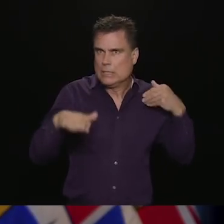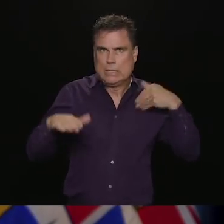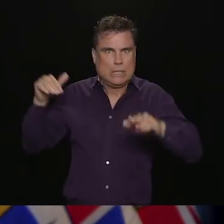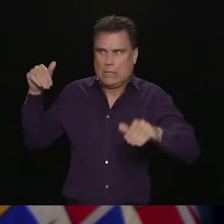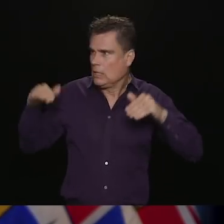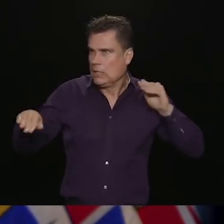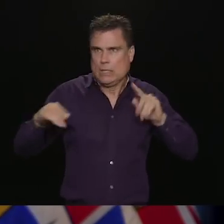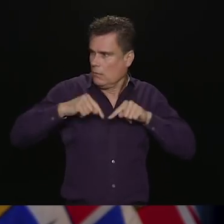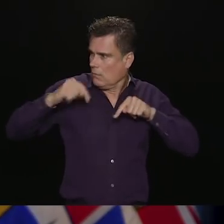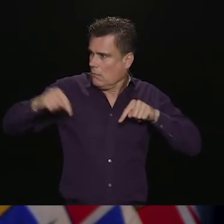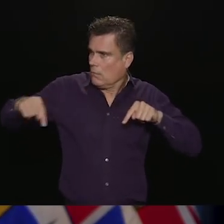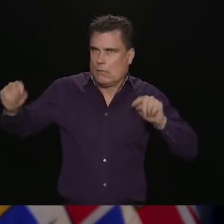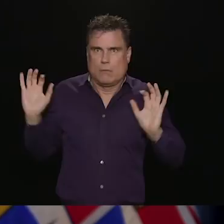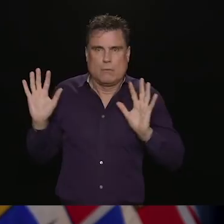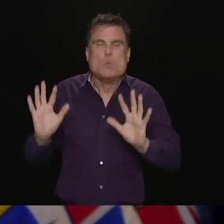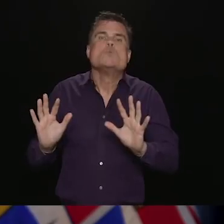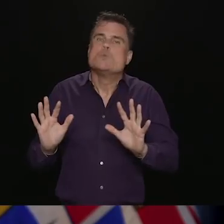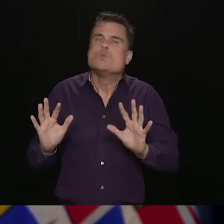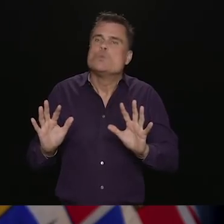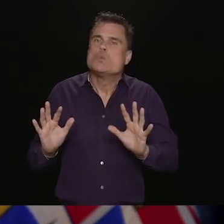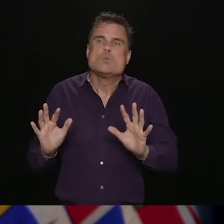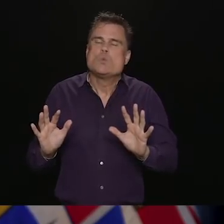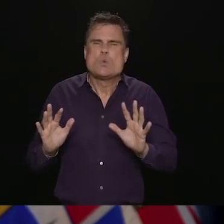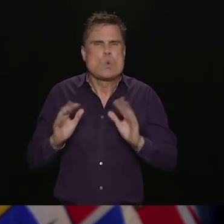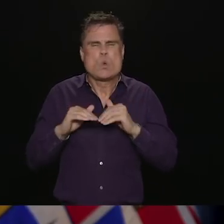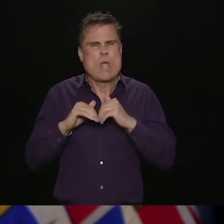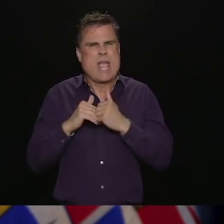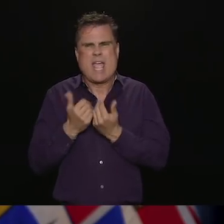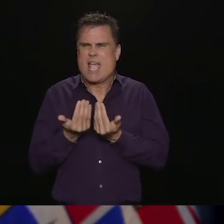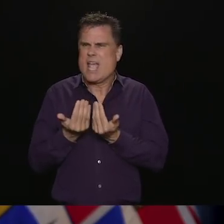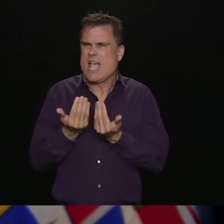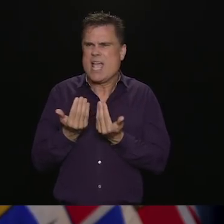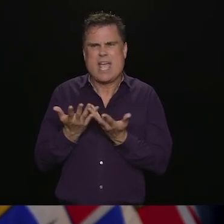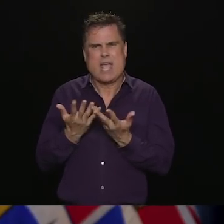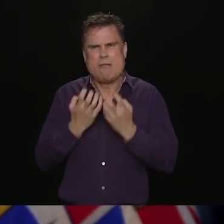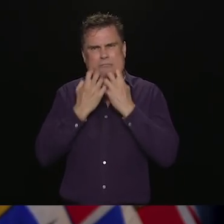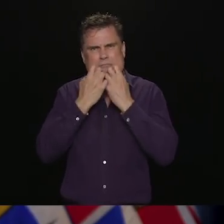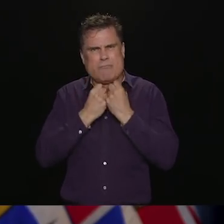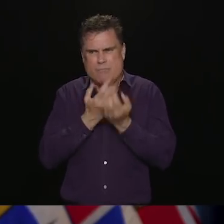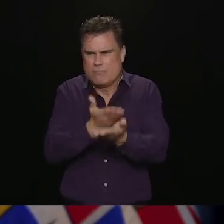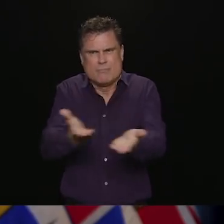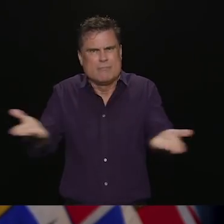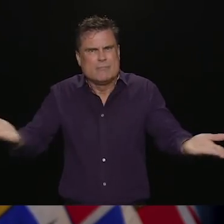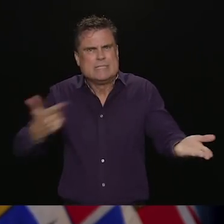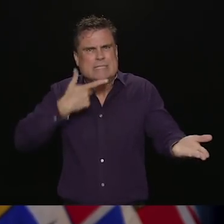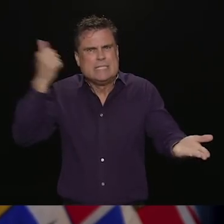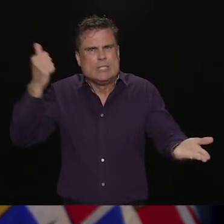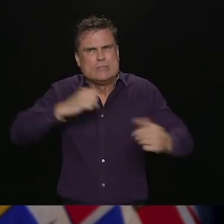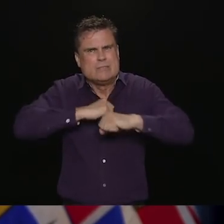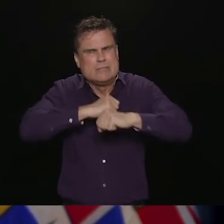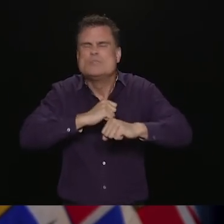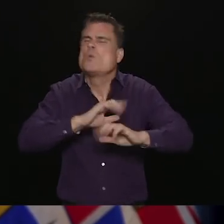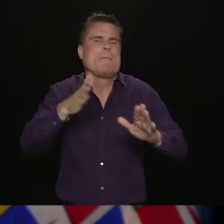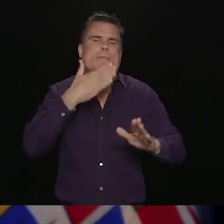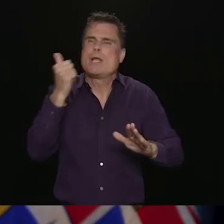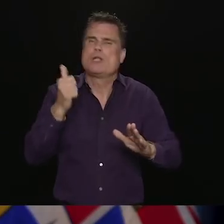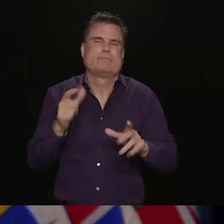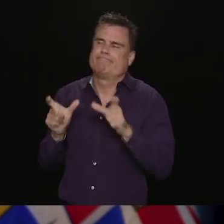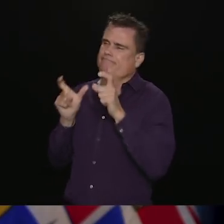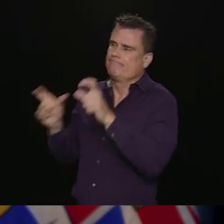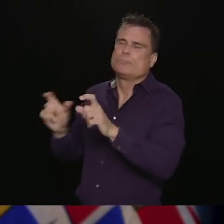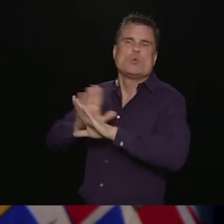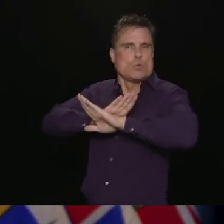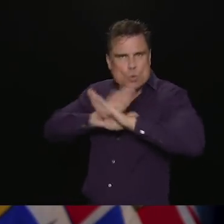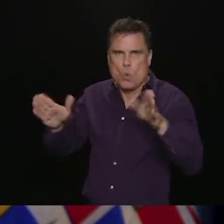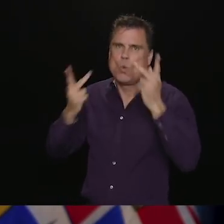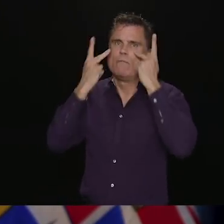it increasingly challenging as we learn more about how this virus can be spread from people who have minimal symptoms, who may not recognize